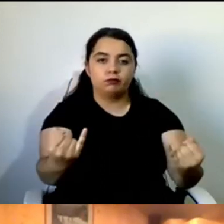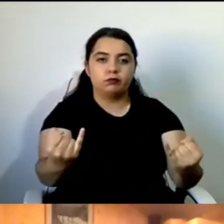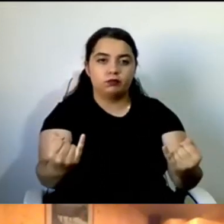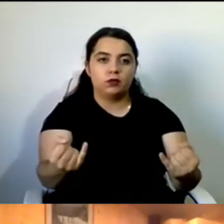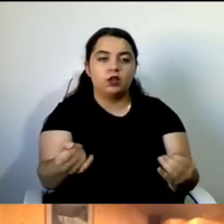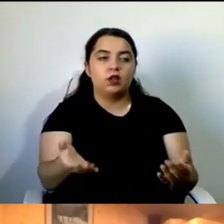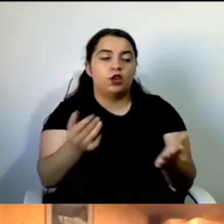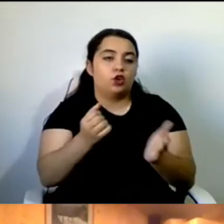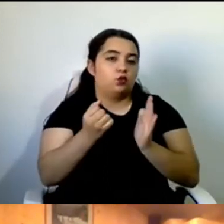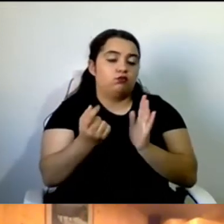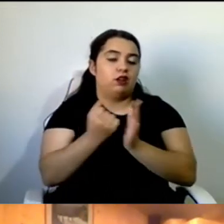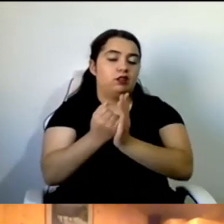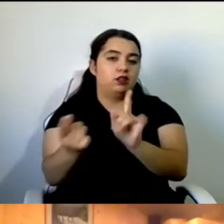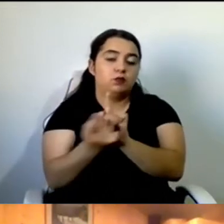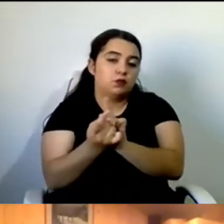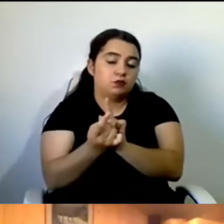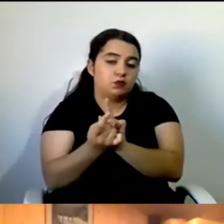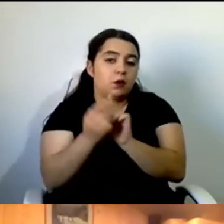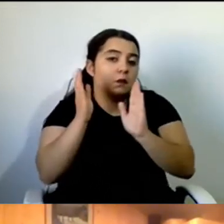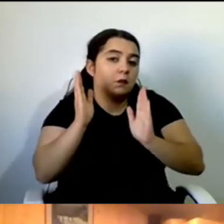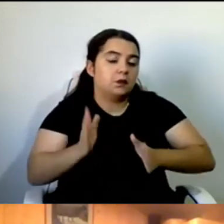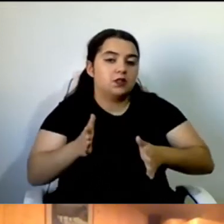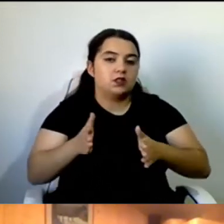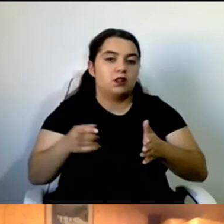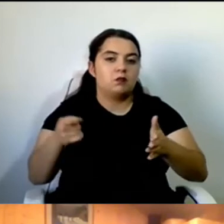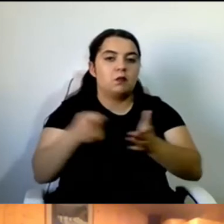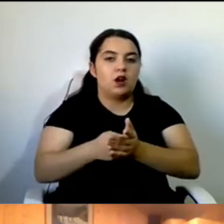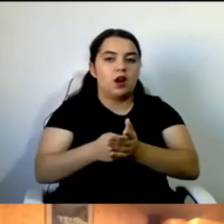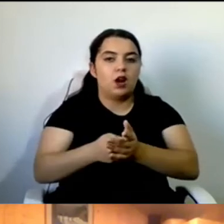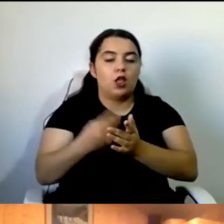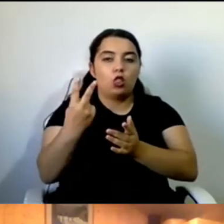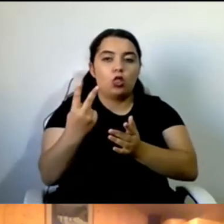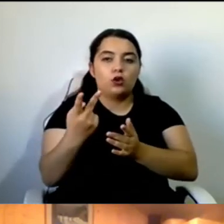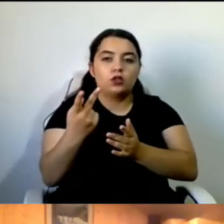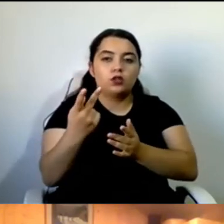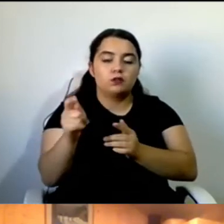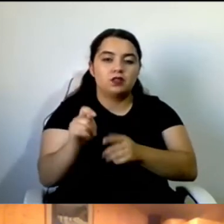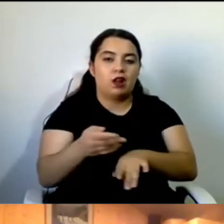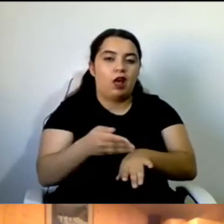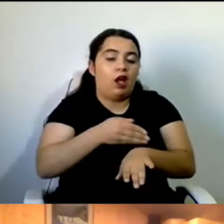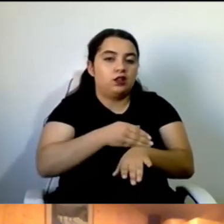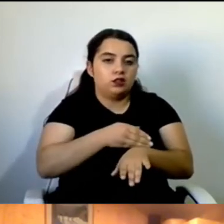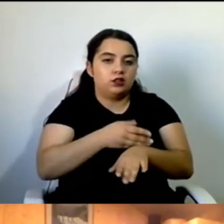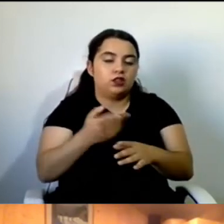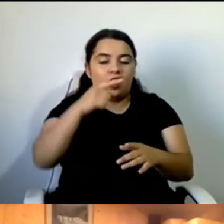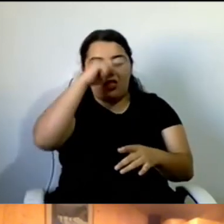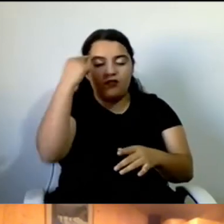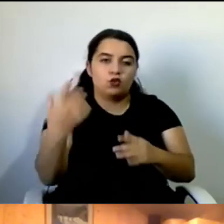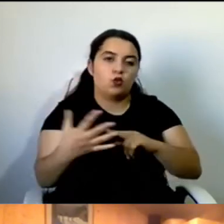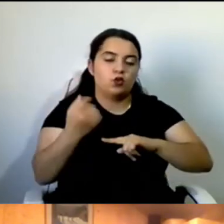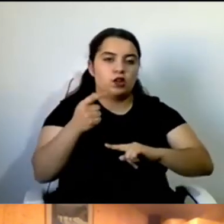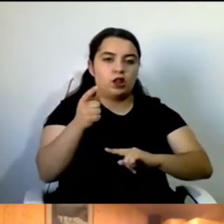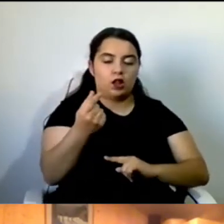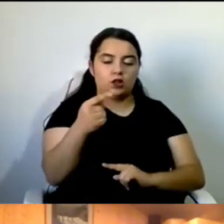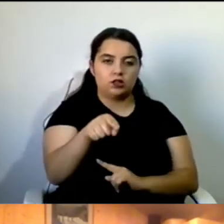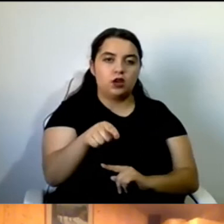be a sole, an employer, if even, but then you don't have a company, but then you can only use the